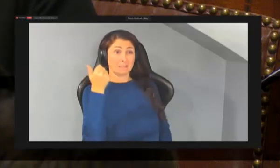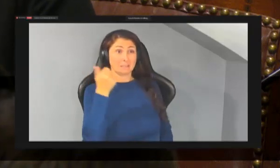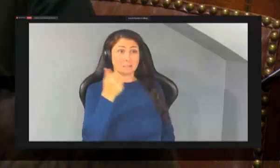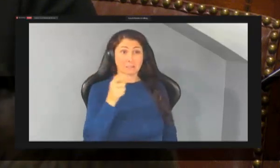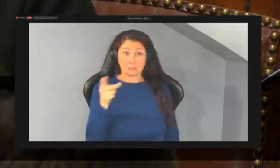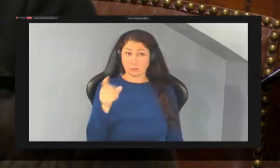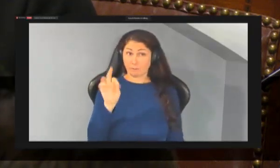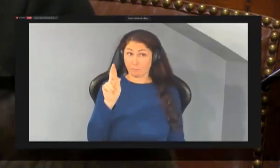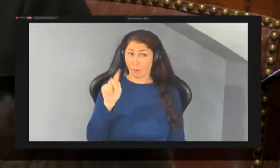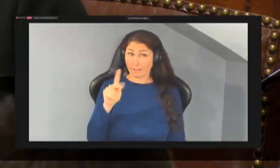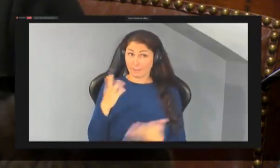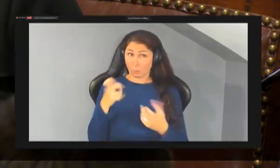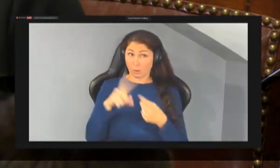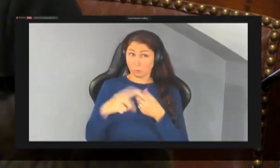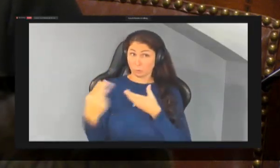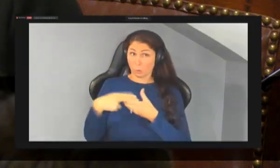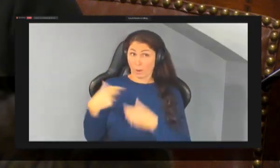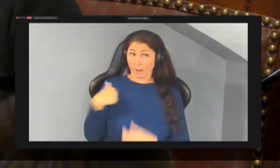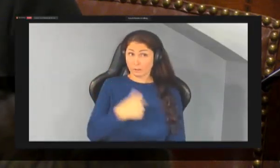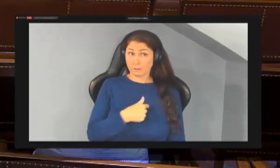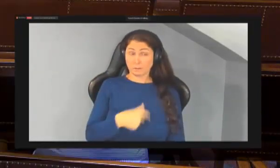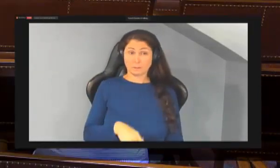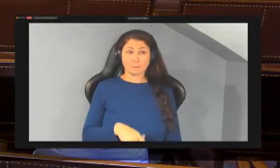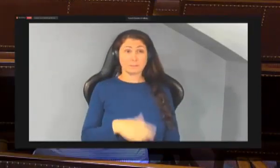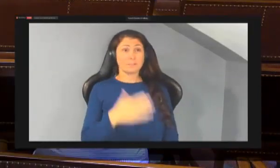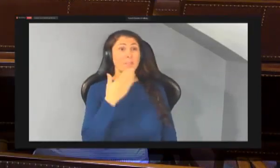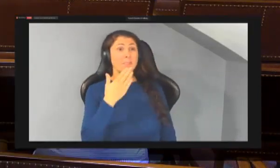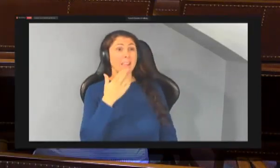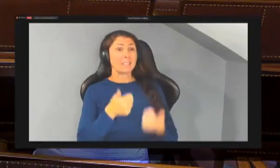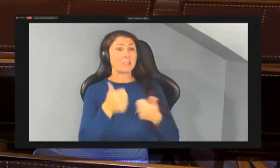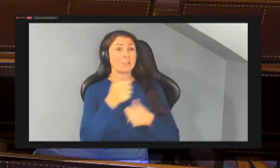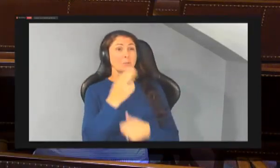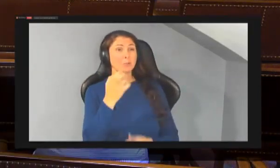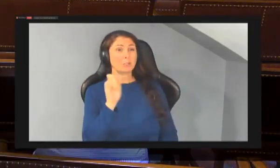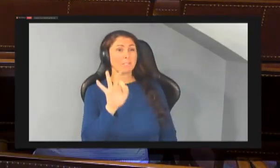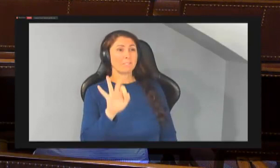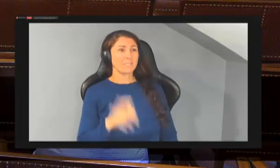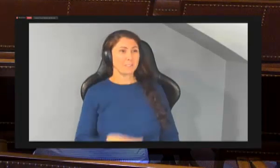to join us. Thank you, Chief.